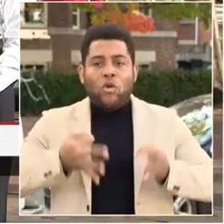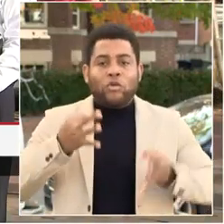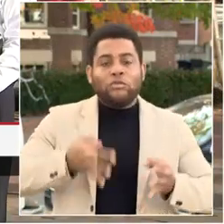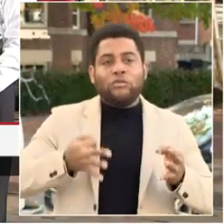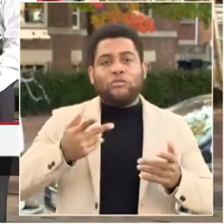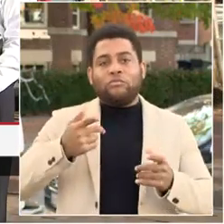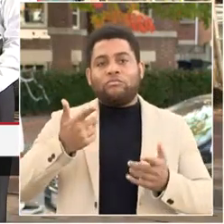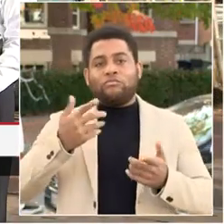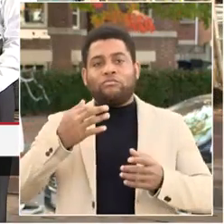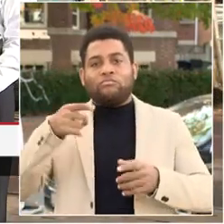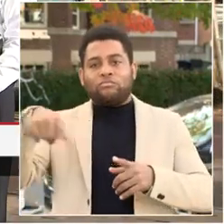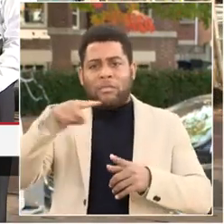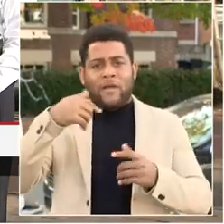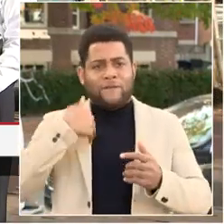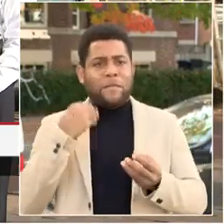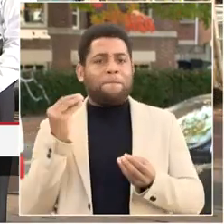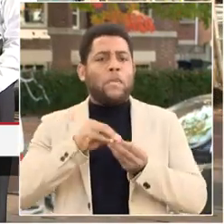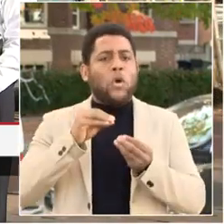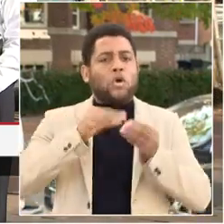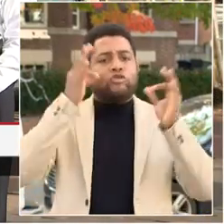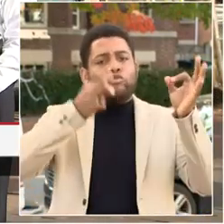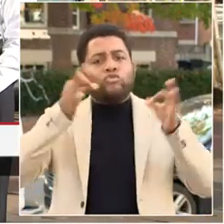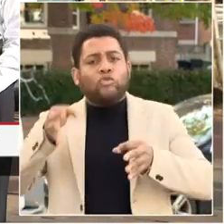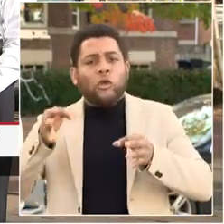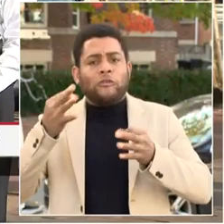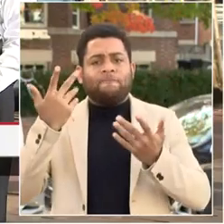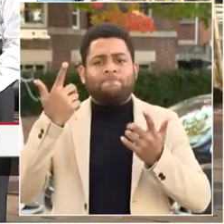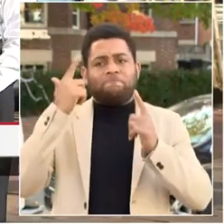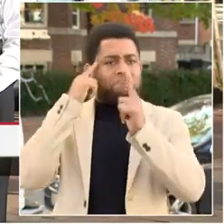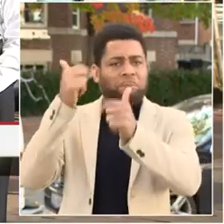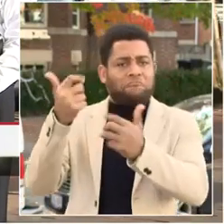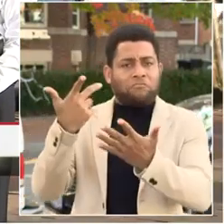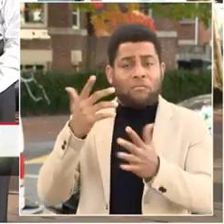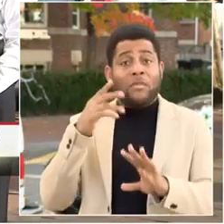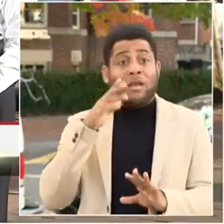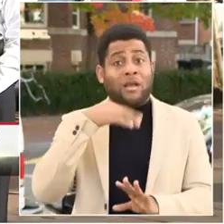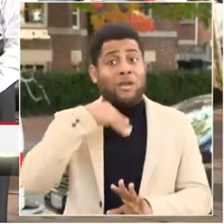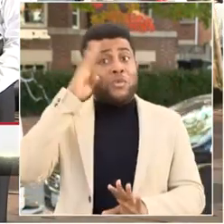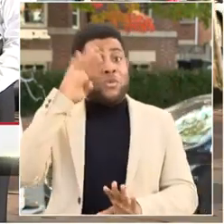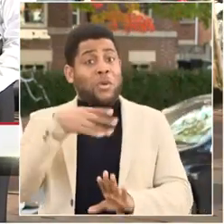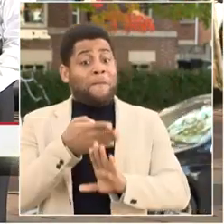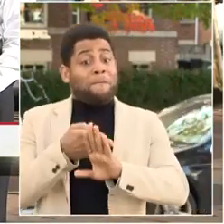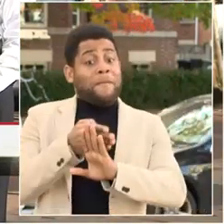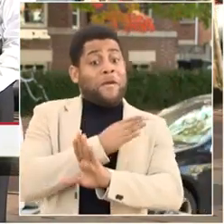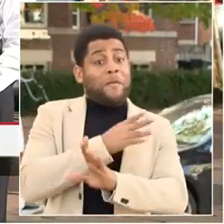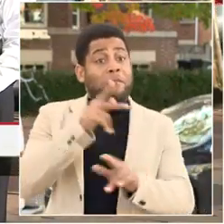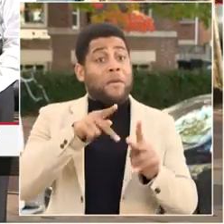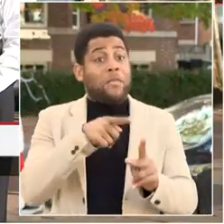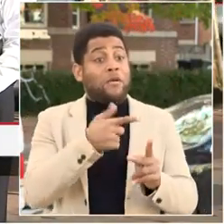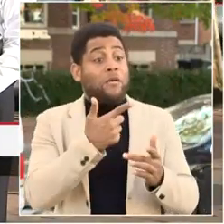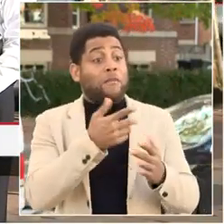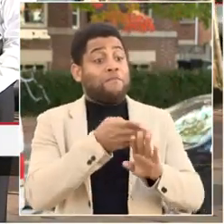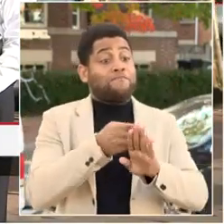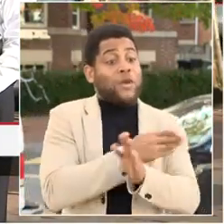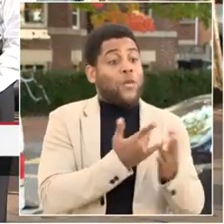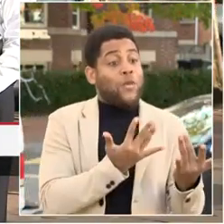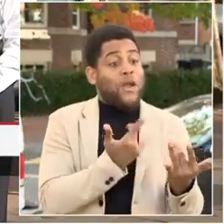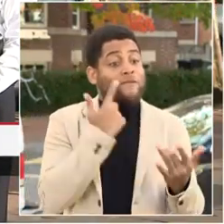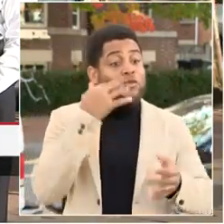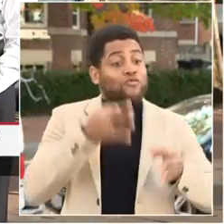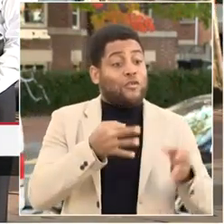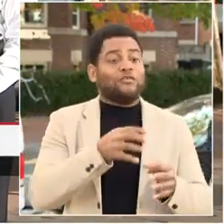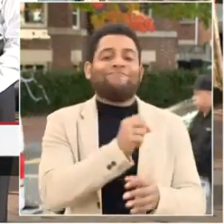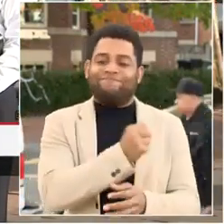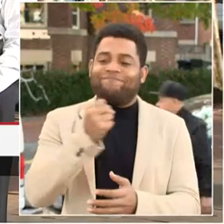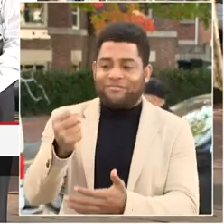defendants pre-trial who were previously convicted of a violent crime. We hear repeatedly from officers